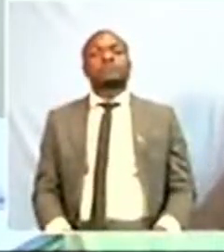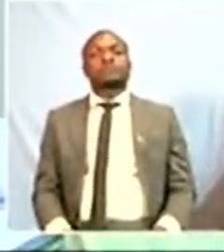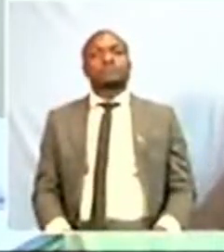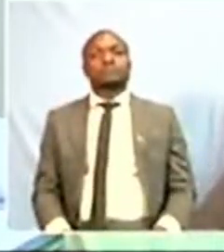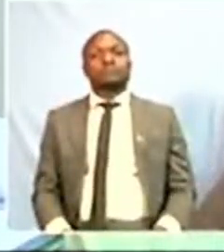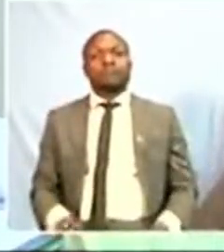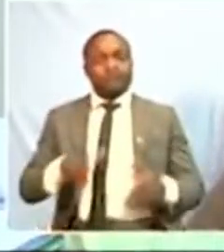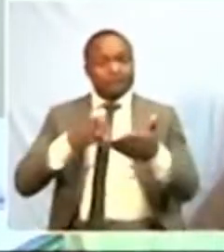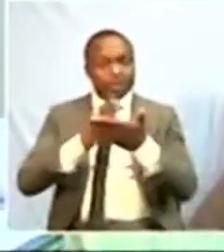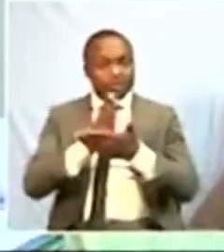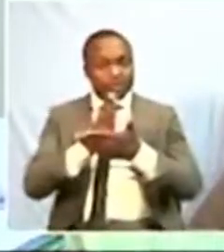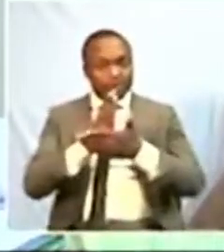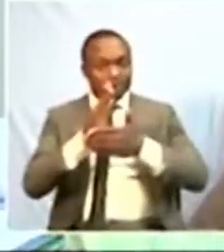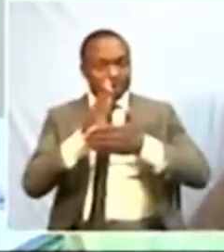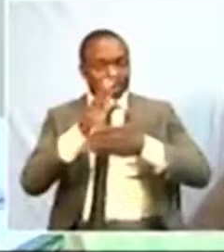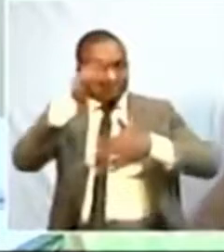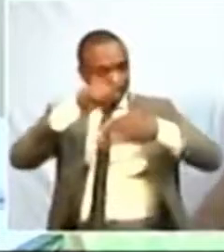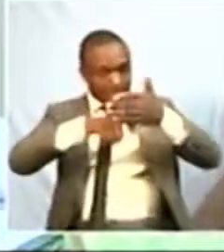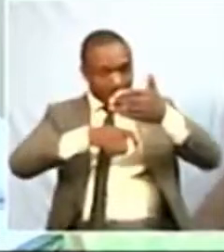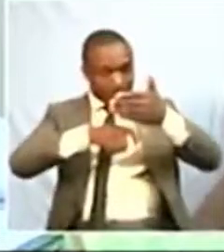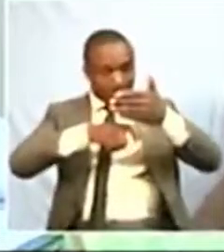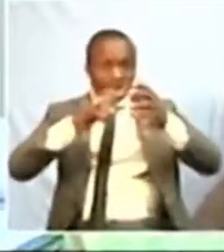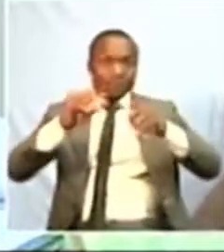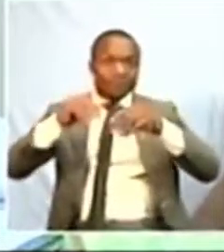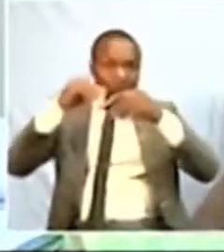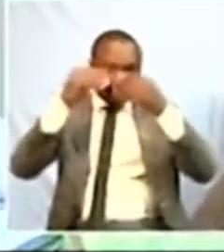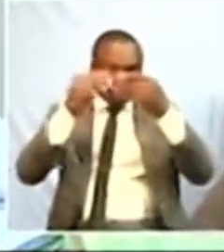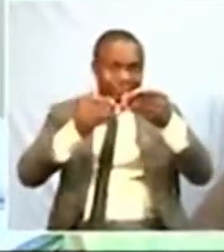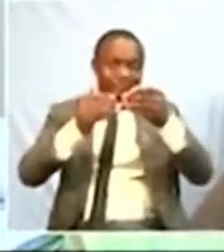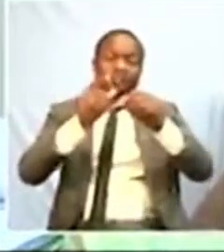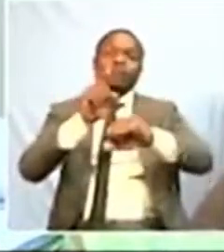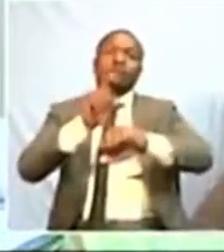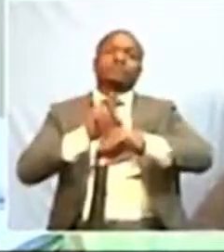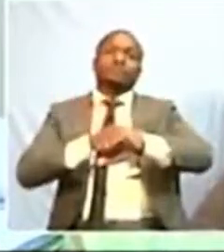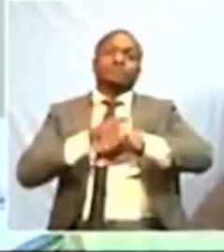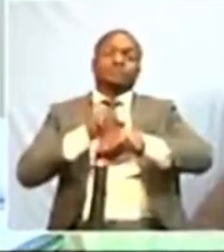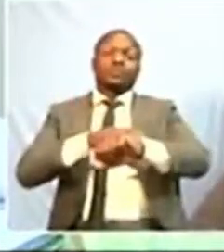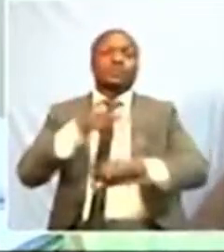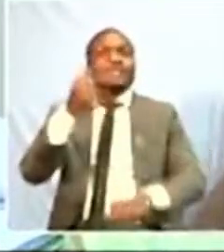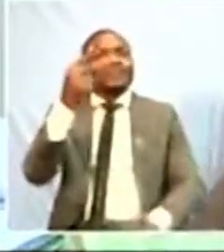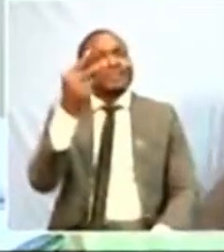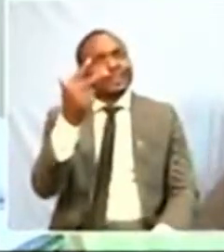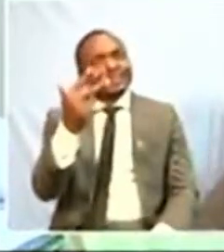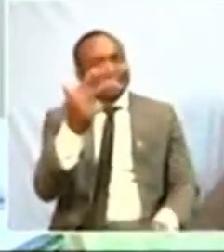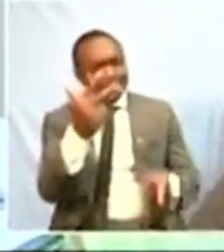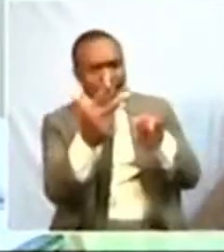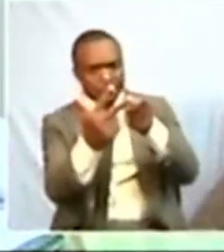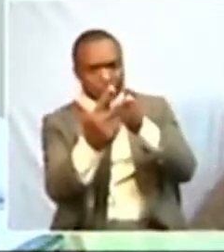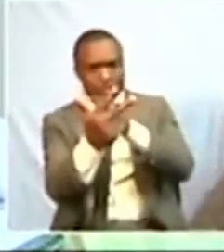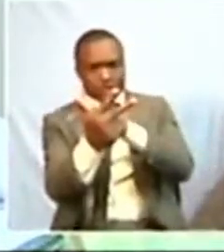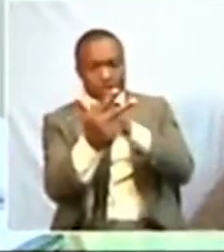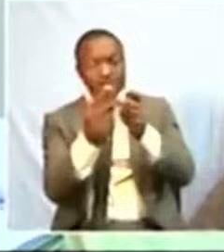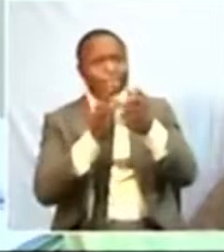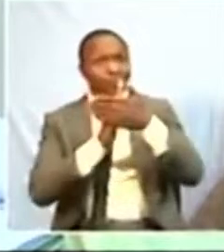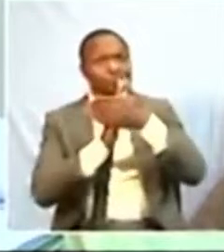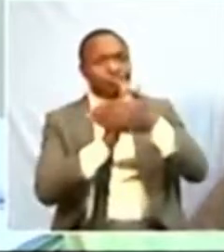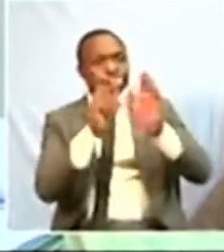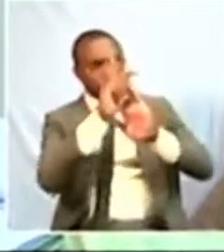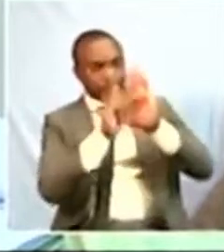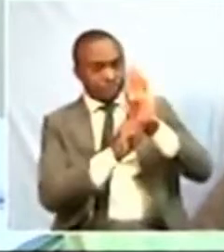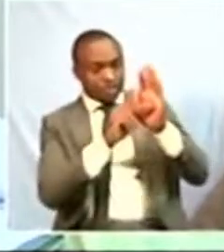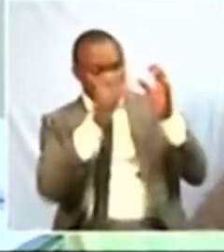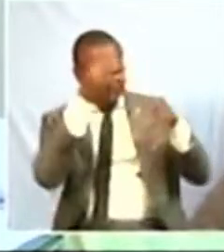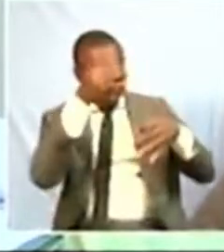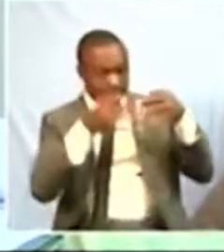at the right price and delivered on time. 3, these are the guiding principles. Now,